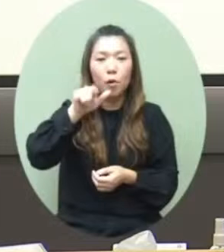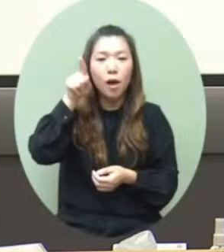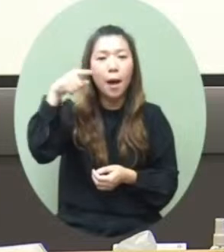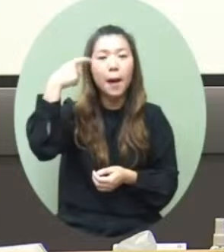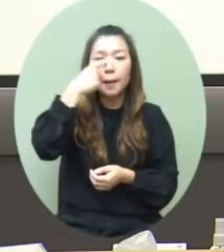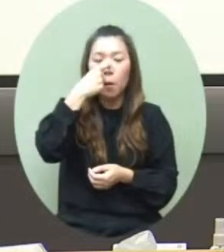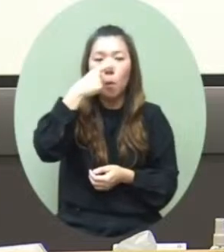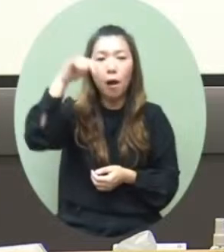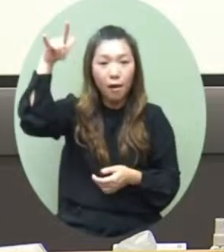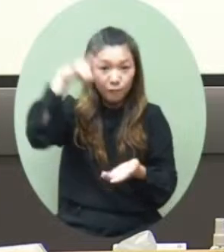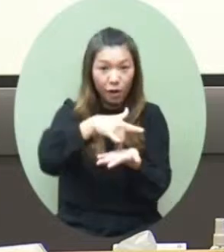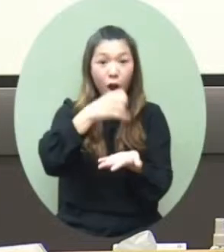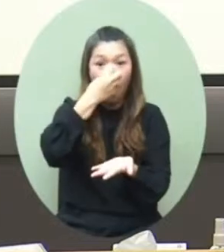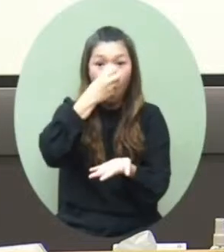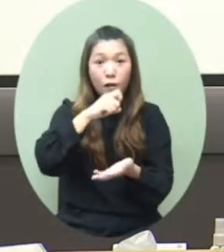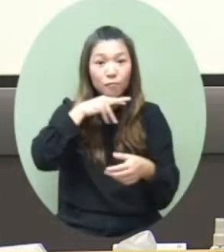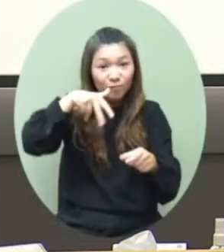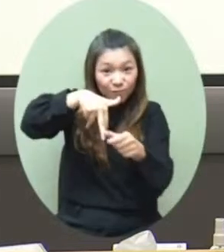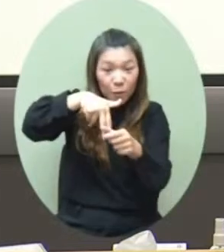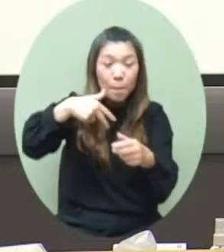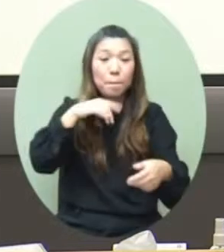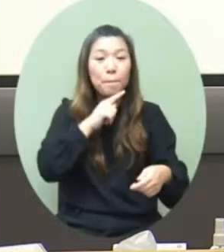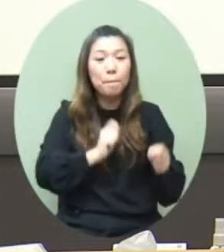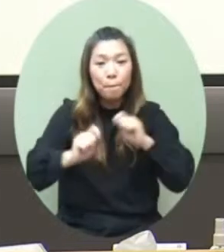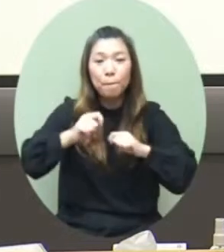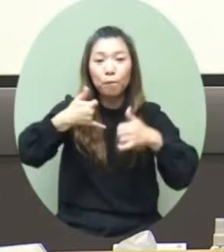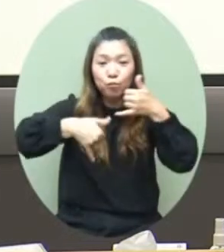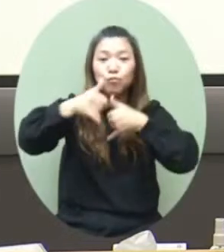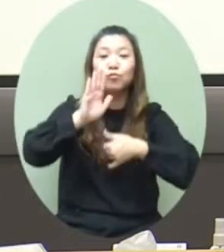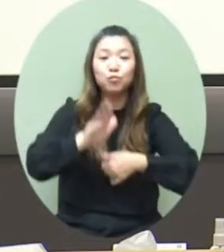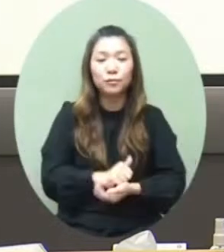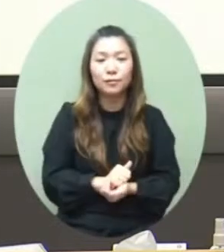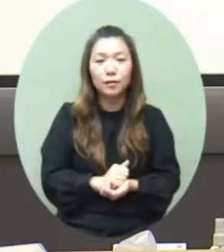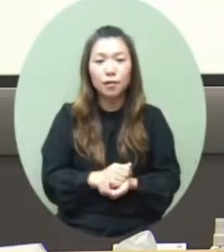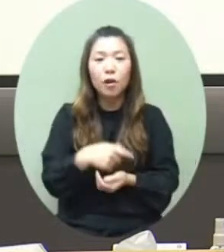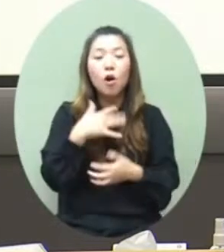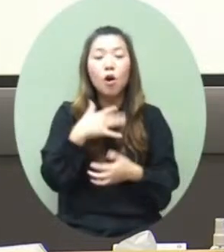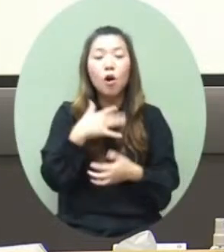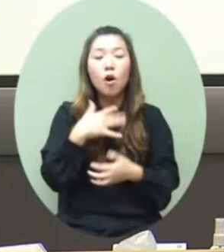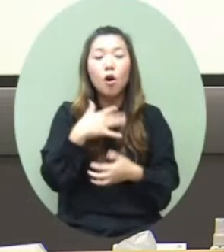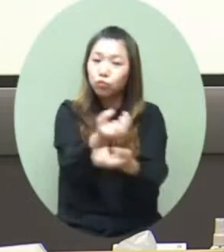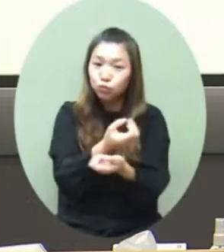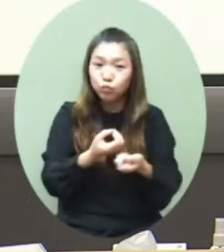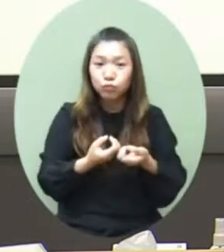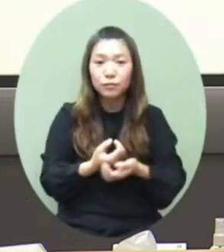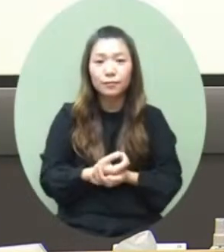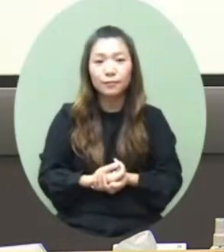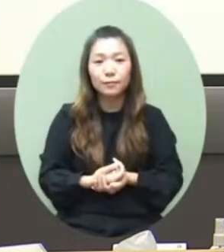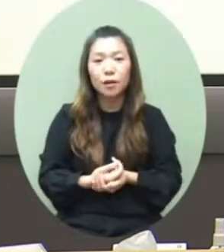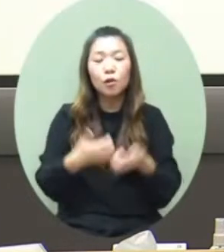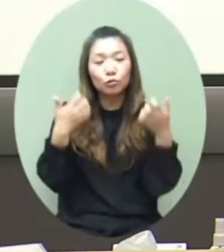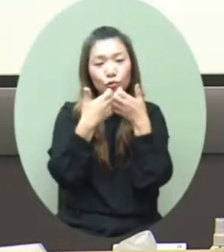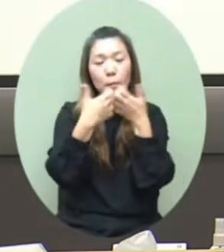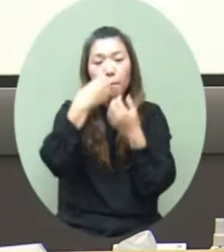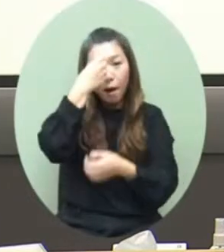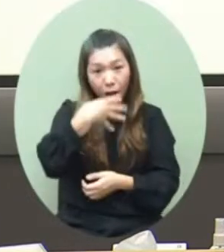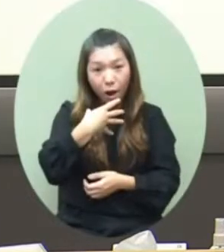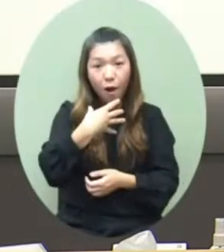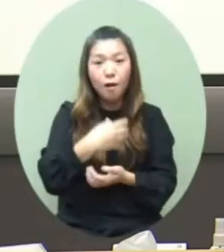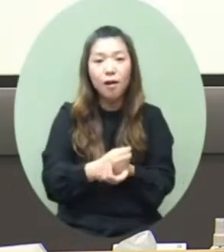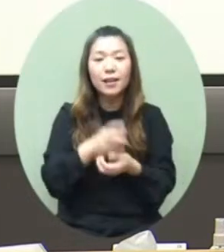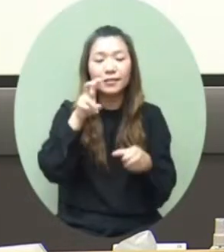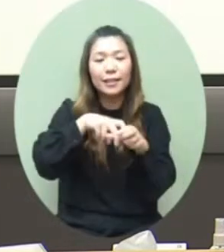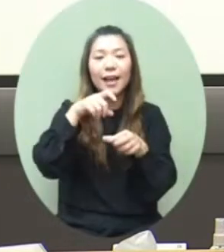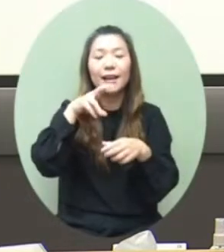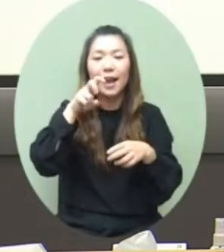Football Academy Summit, and the Manchester United U16 will be playing two friendlies with us. Ocean